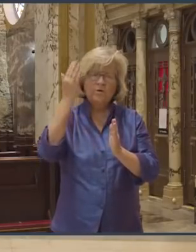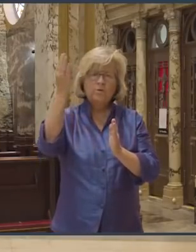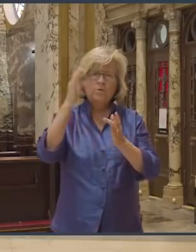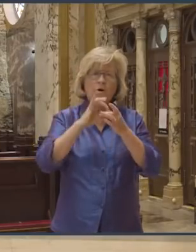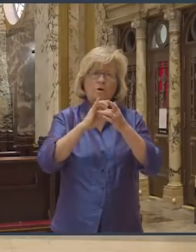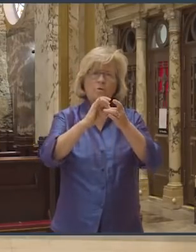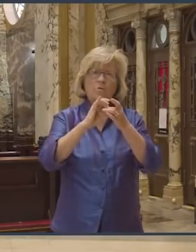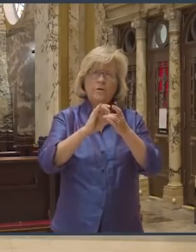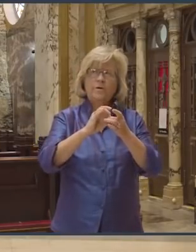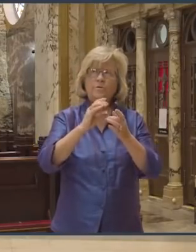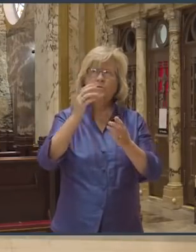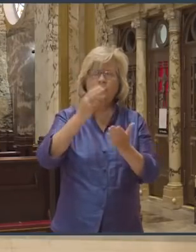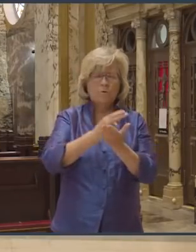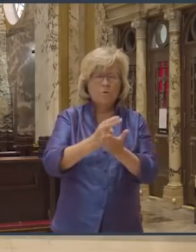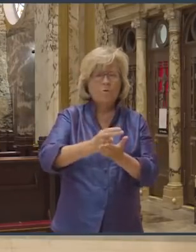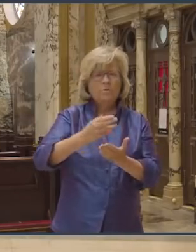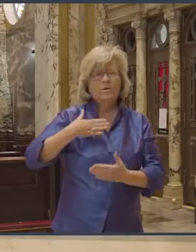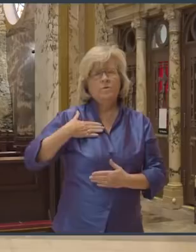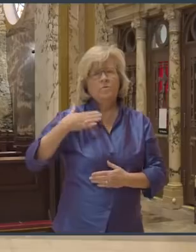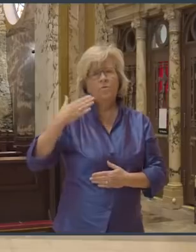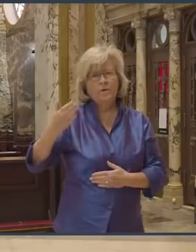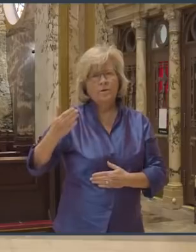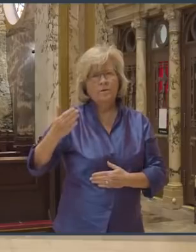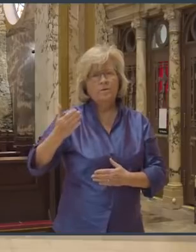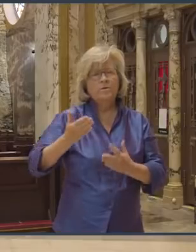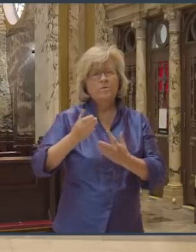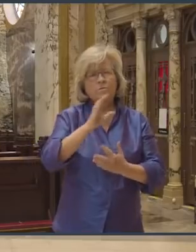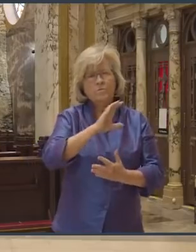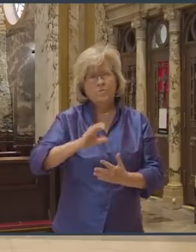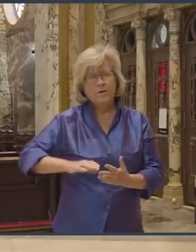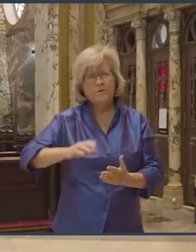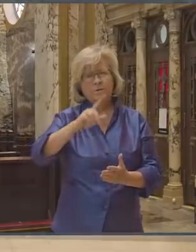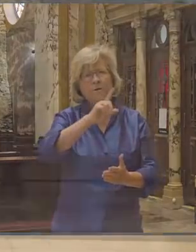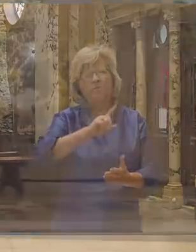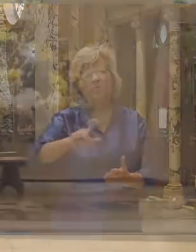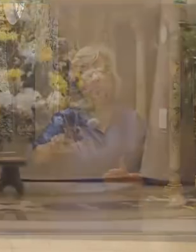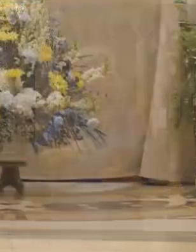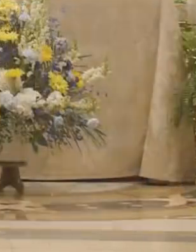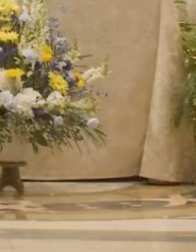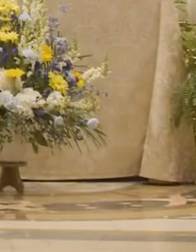to your holy will, through Christ our Lord. Amen.